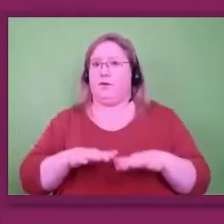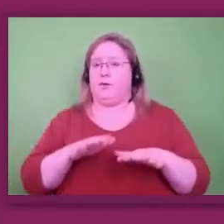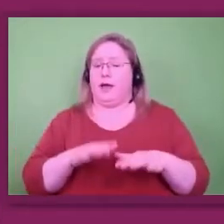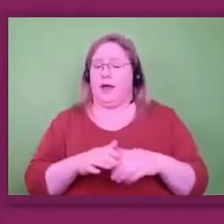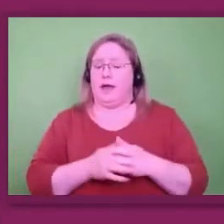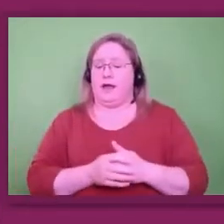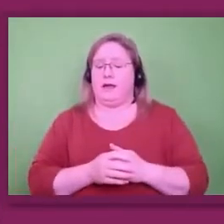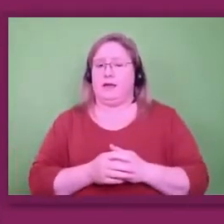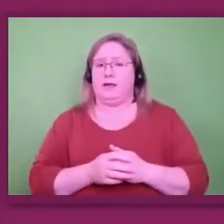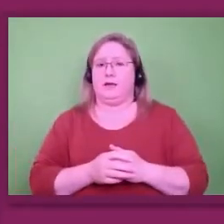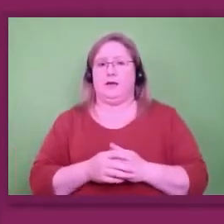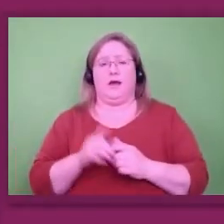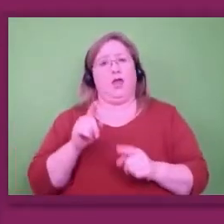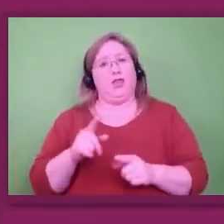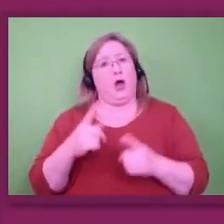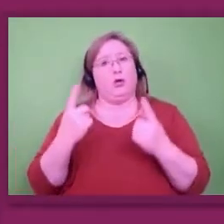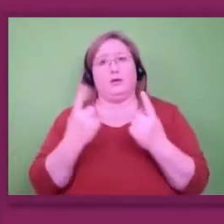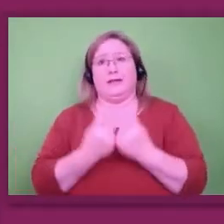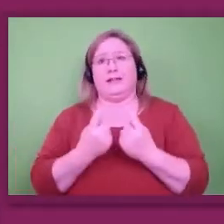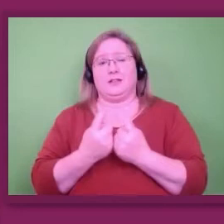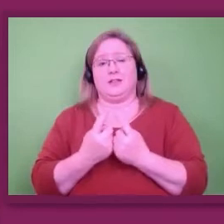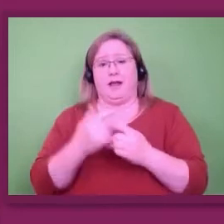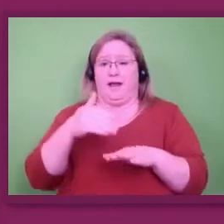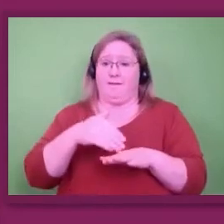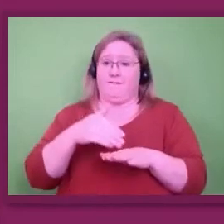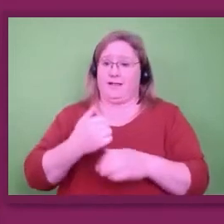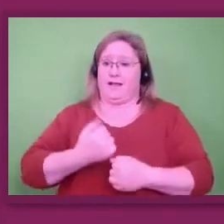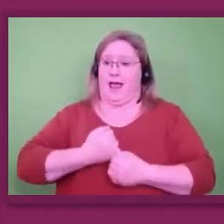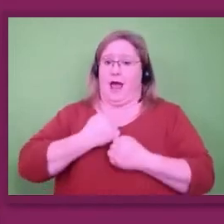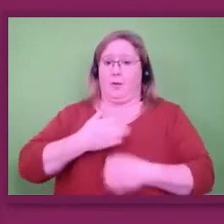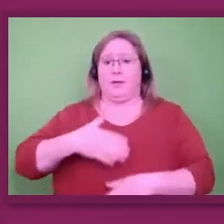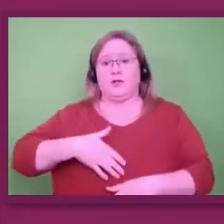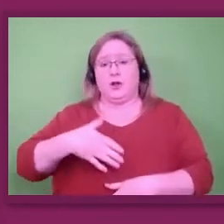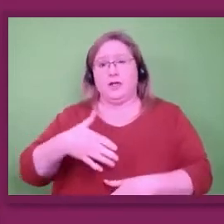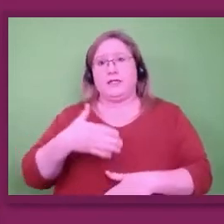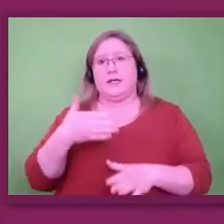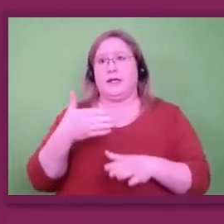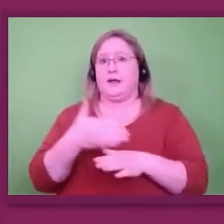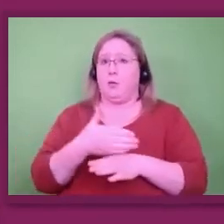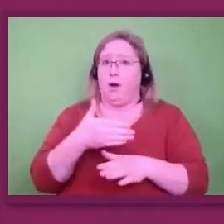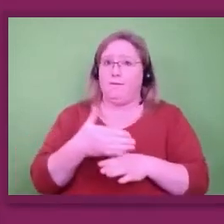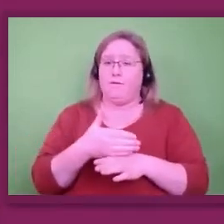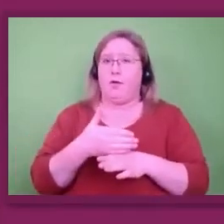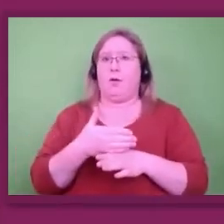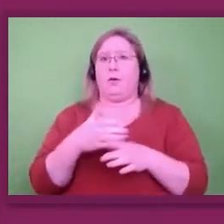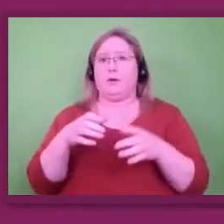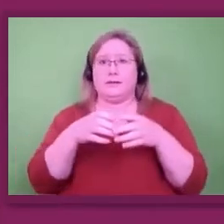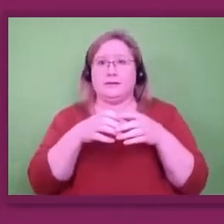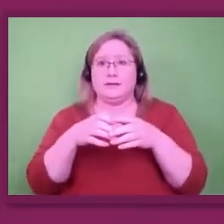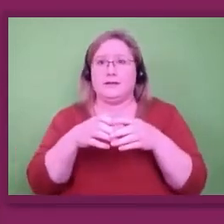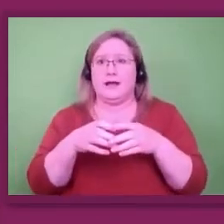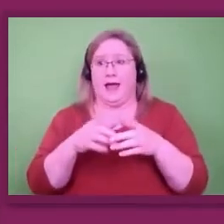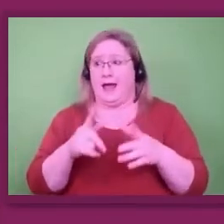And those issues are affecting our maternity workforce and having an impact on the outcomes of the pregnant women who've been